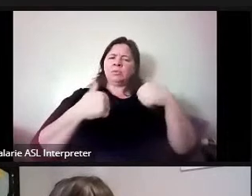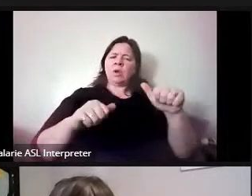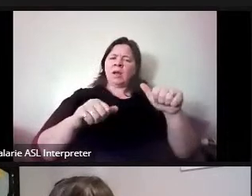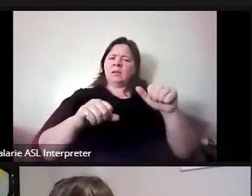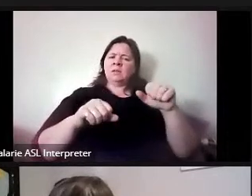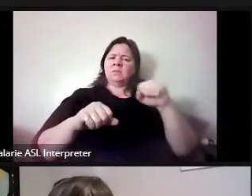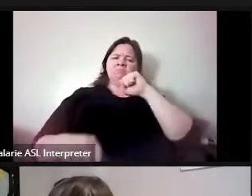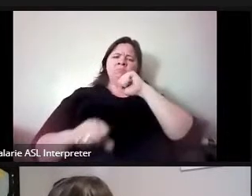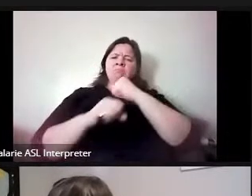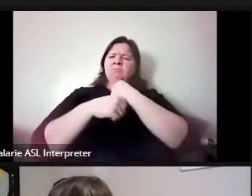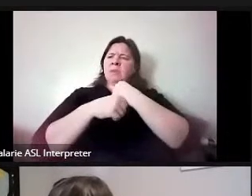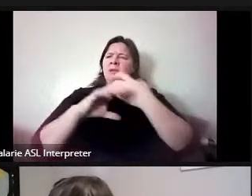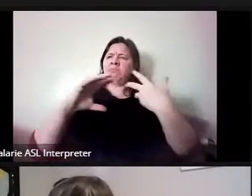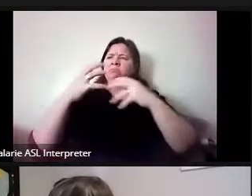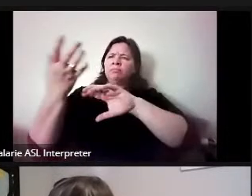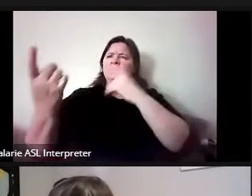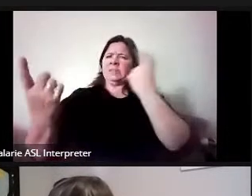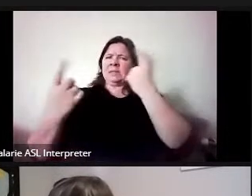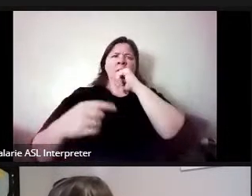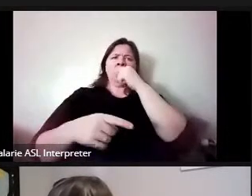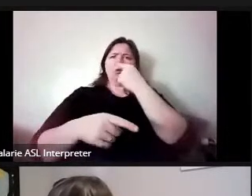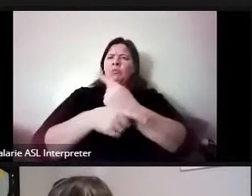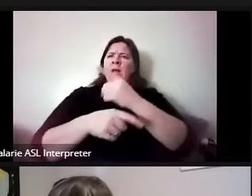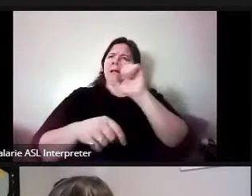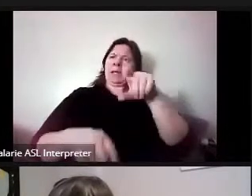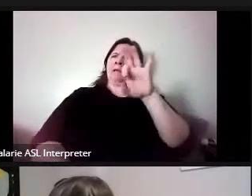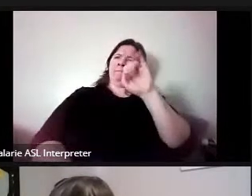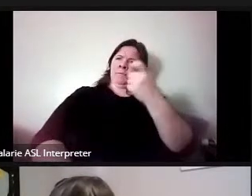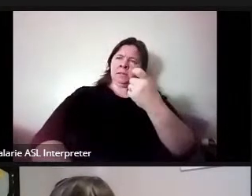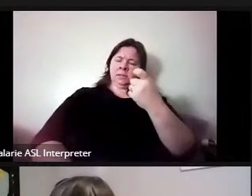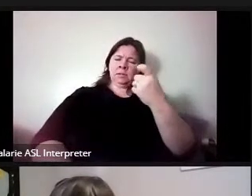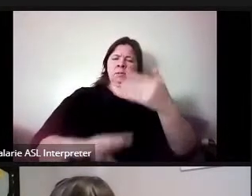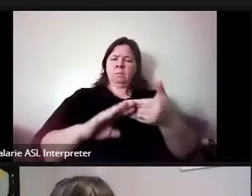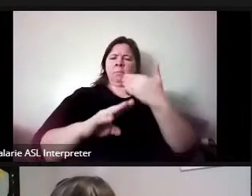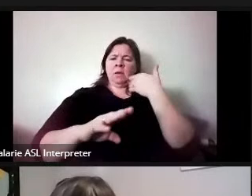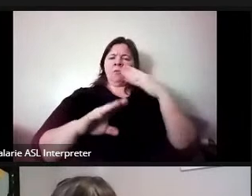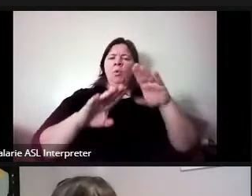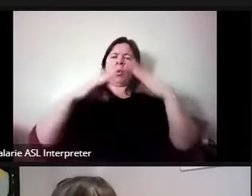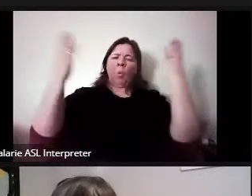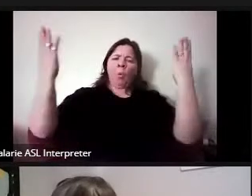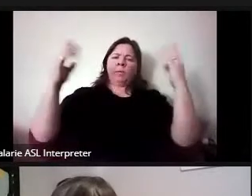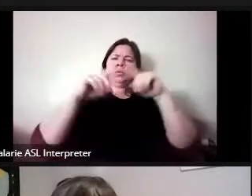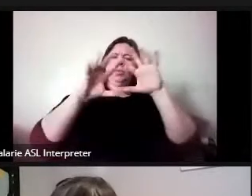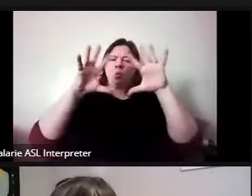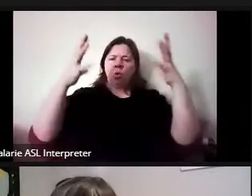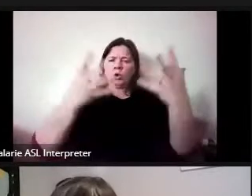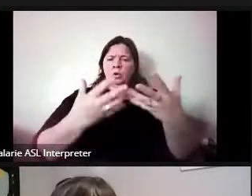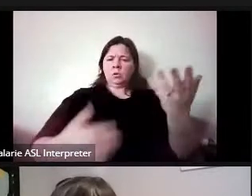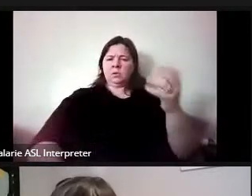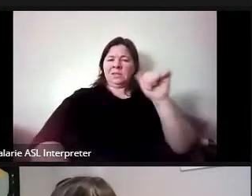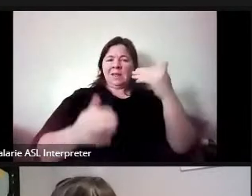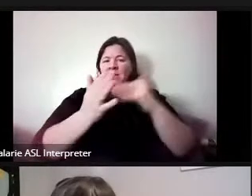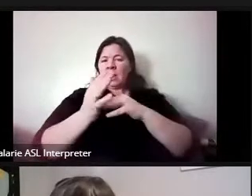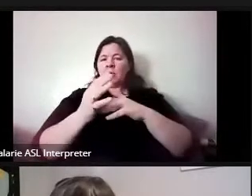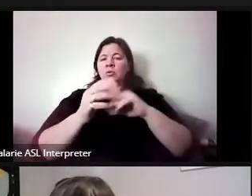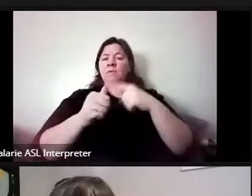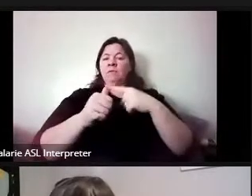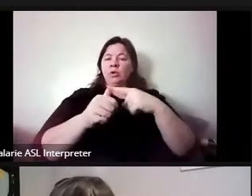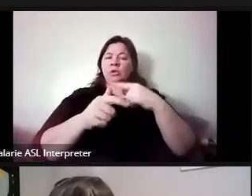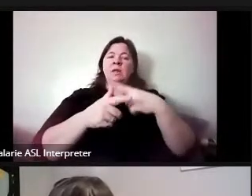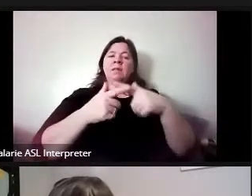it. And if there's something that doesn't look right or doesn't feel right, tell them before it goes out to the world. But it's going to go 10,000, then